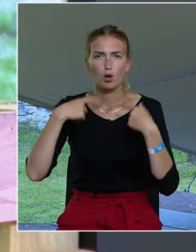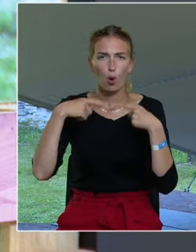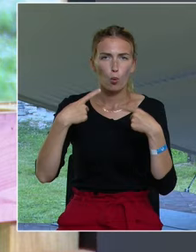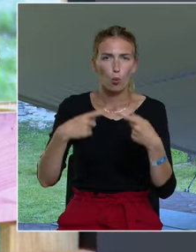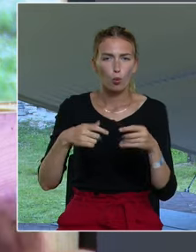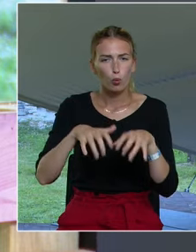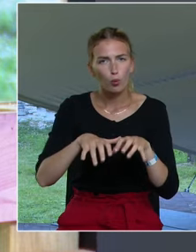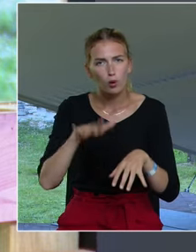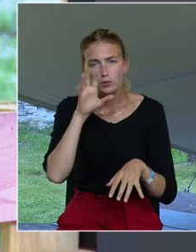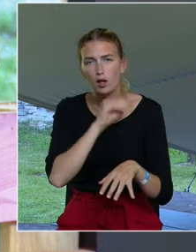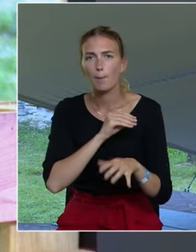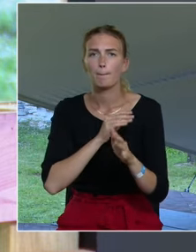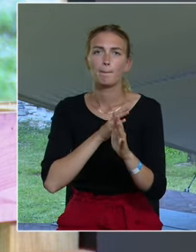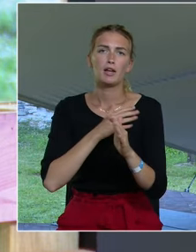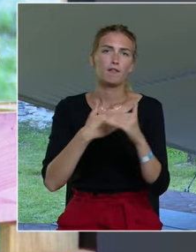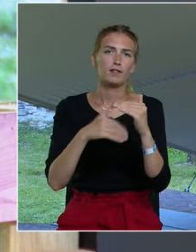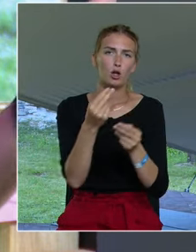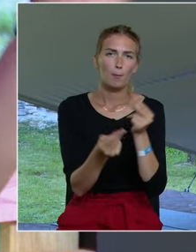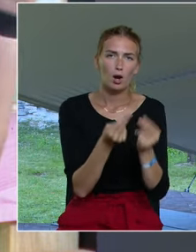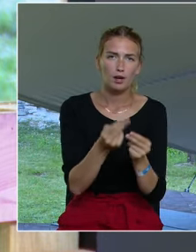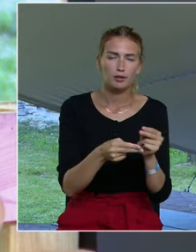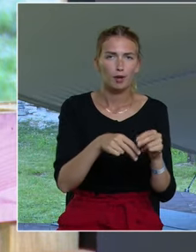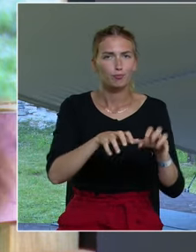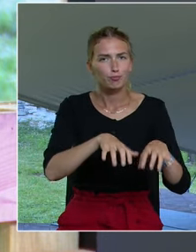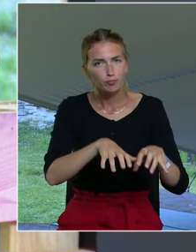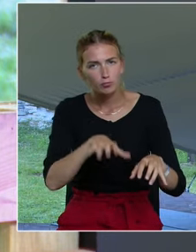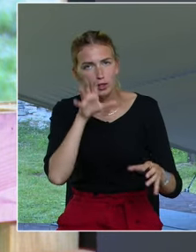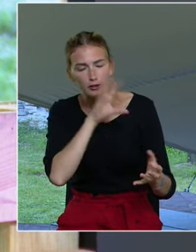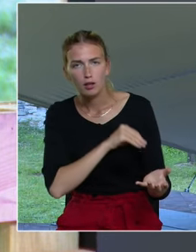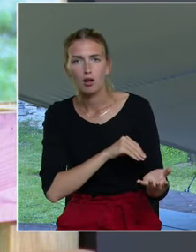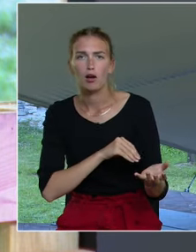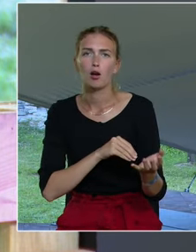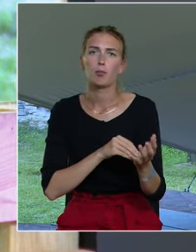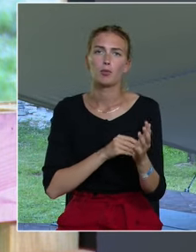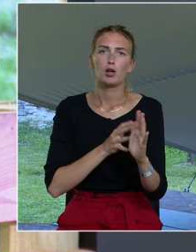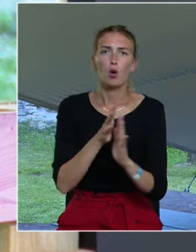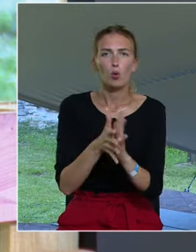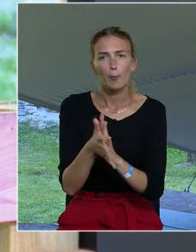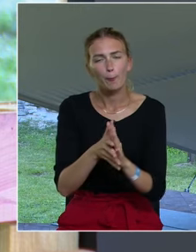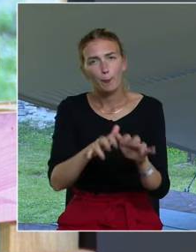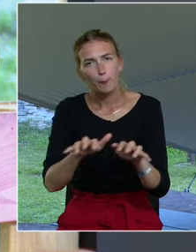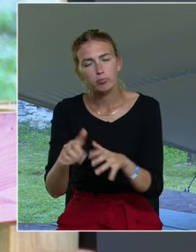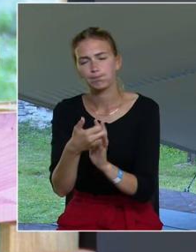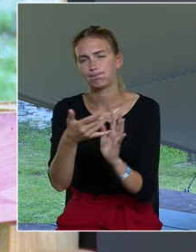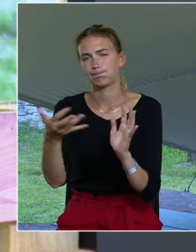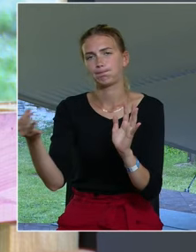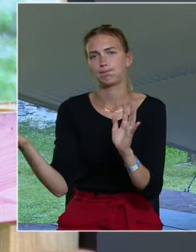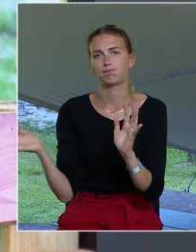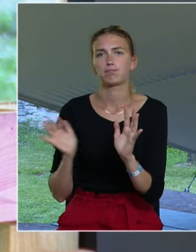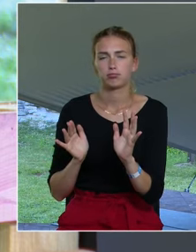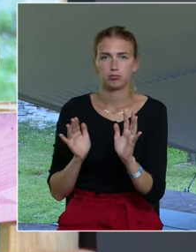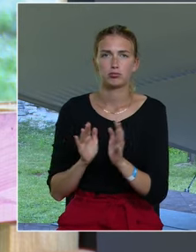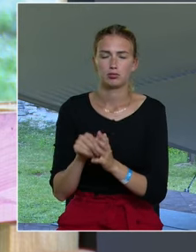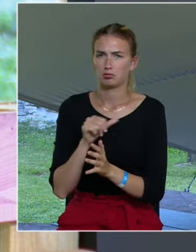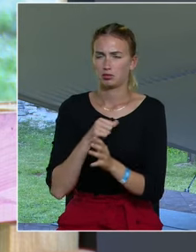then you create animation, video games, all kinds of comic books, etc., etc. So because you already created the kind